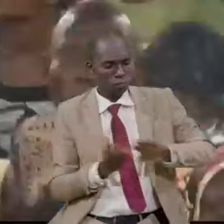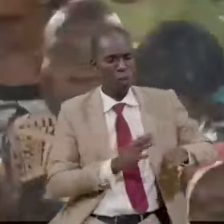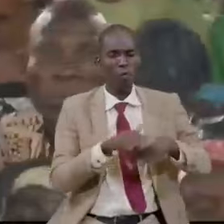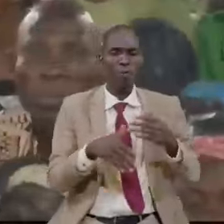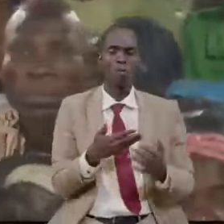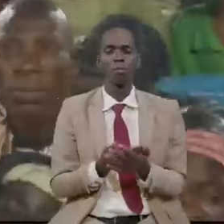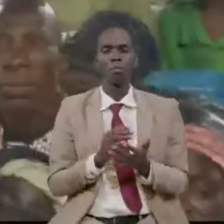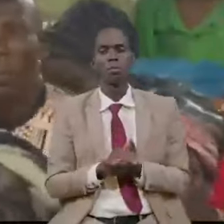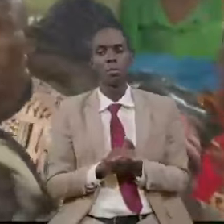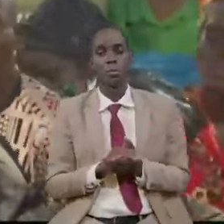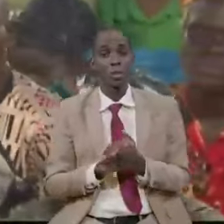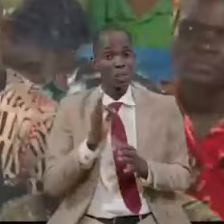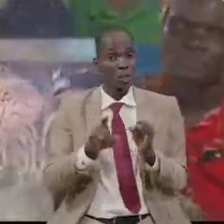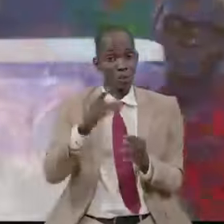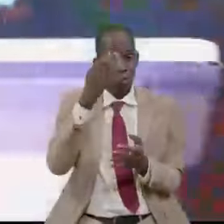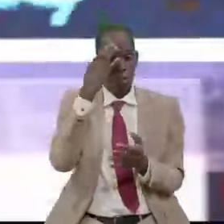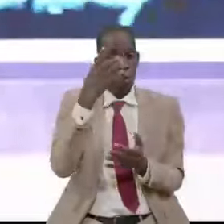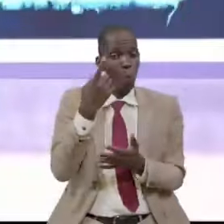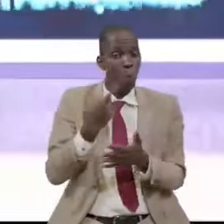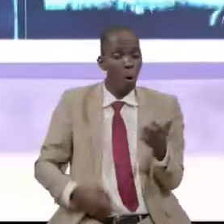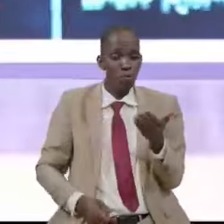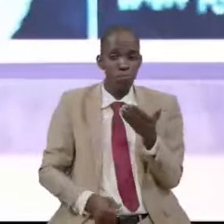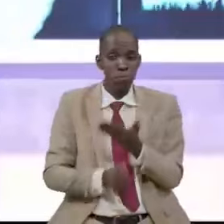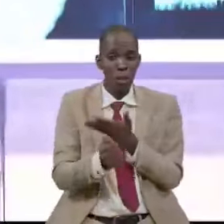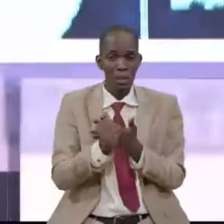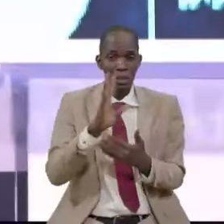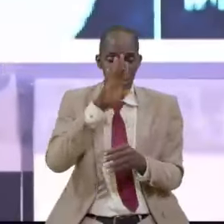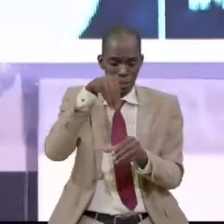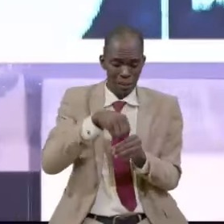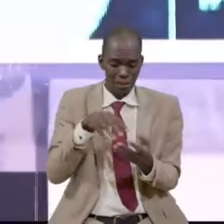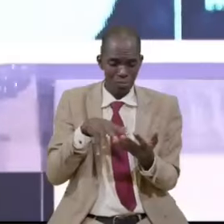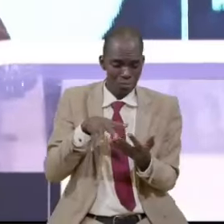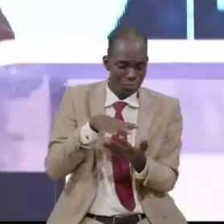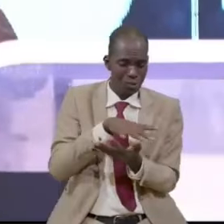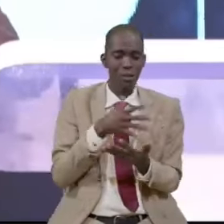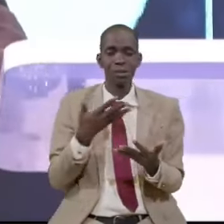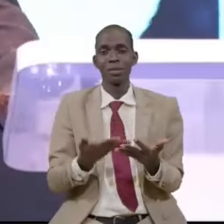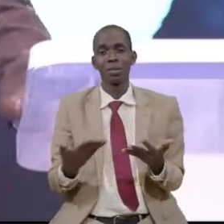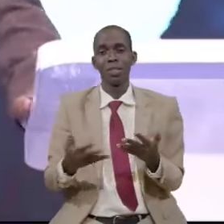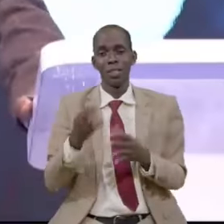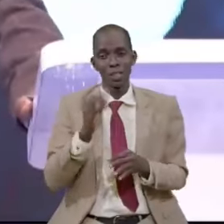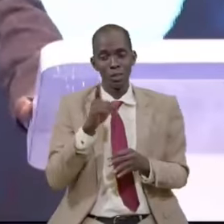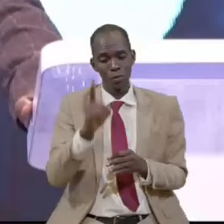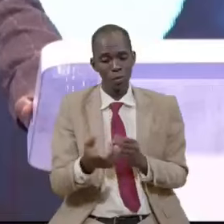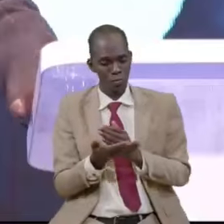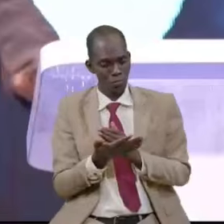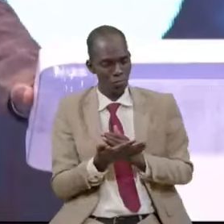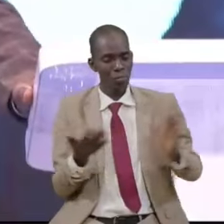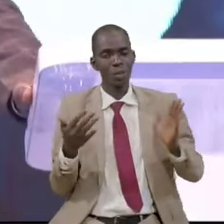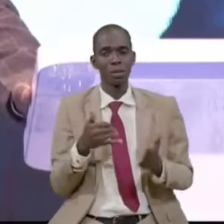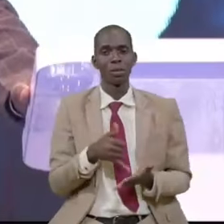you, and what those things will take away from you, and eventually even take